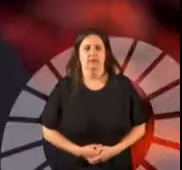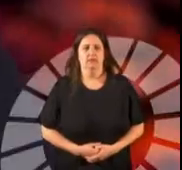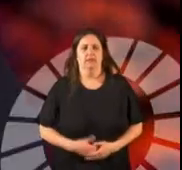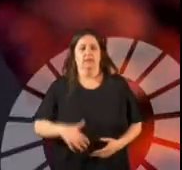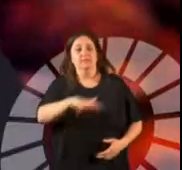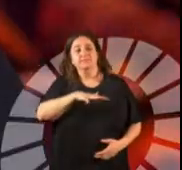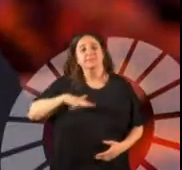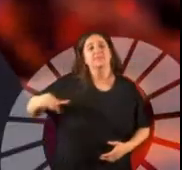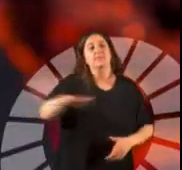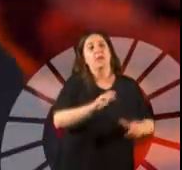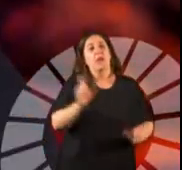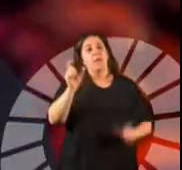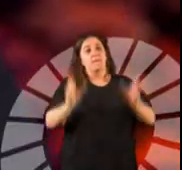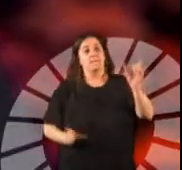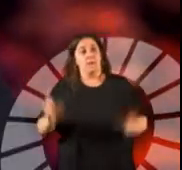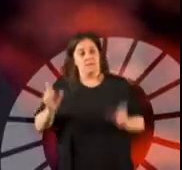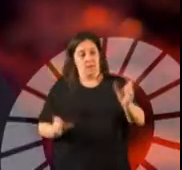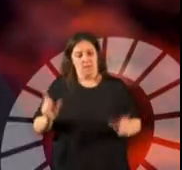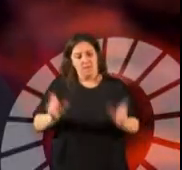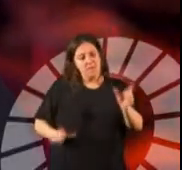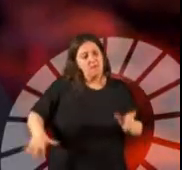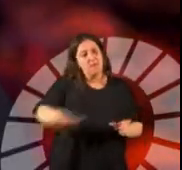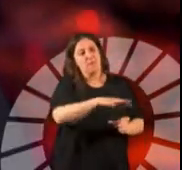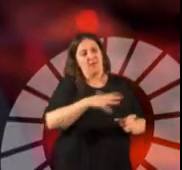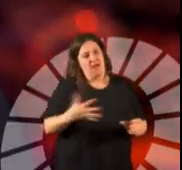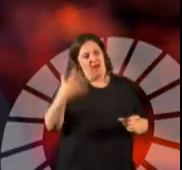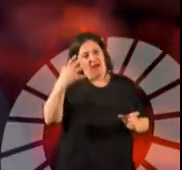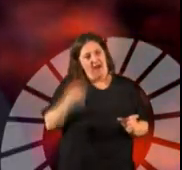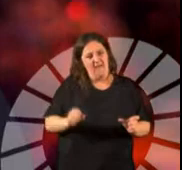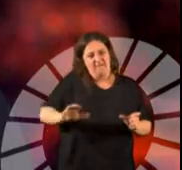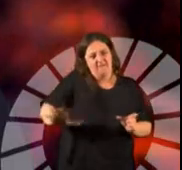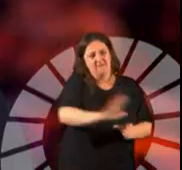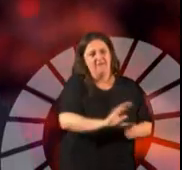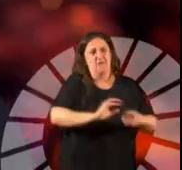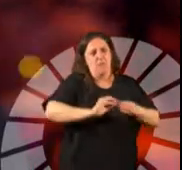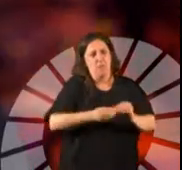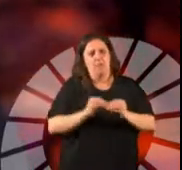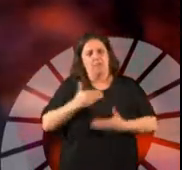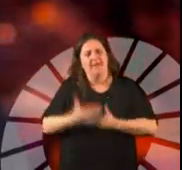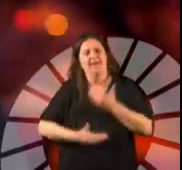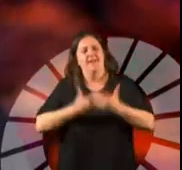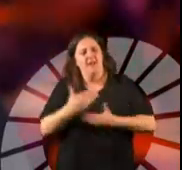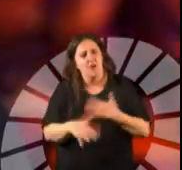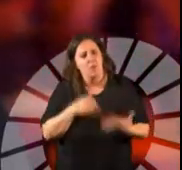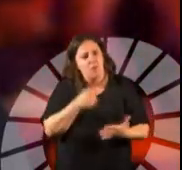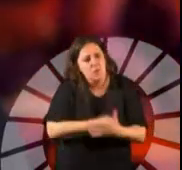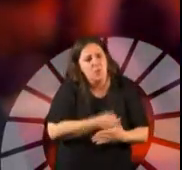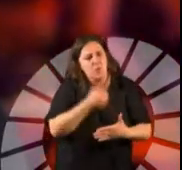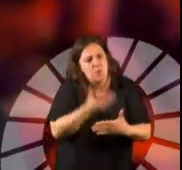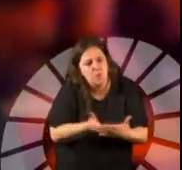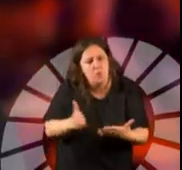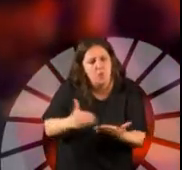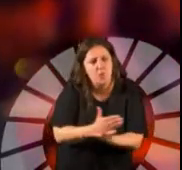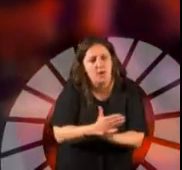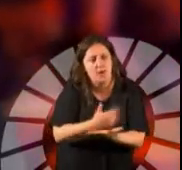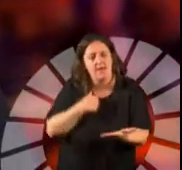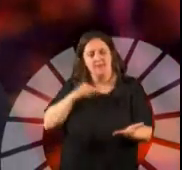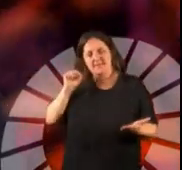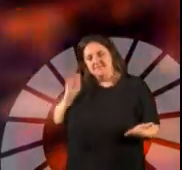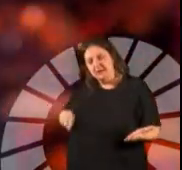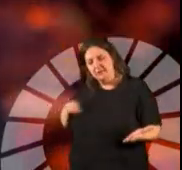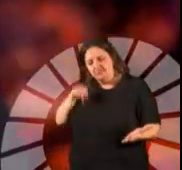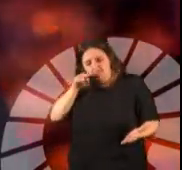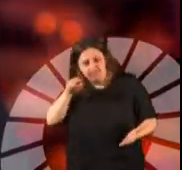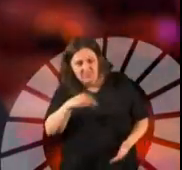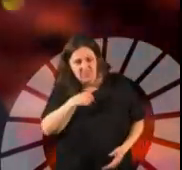what is lacking. Civil society does have a savoir-faire. They know actually how they can find solutions to their problems